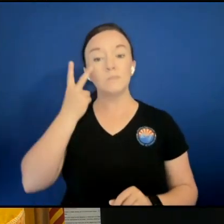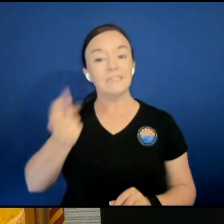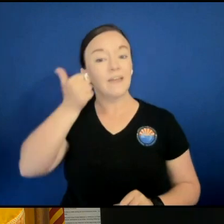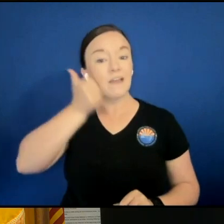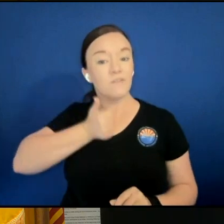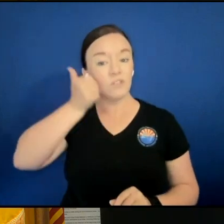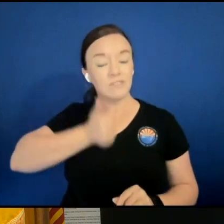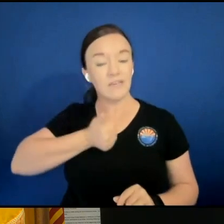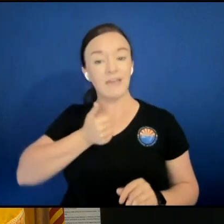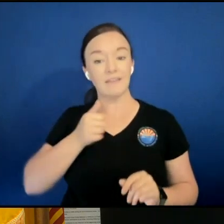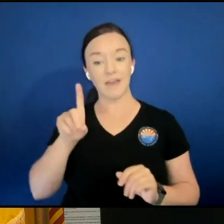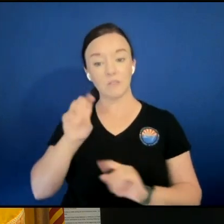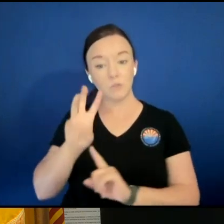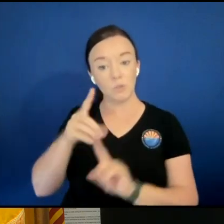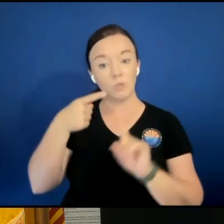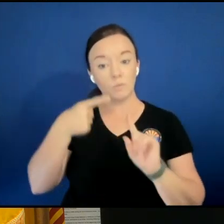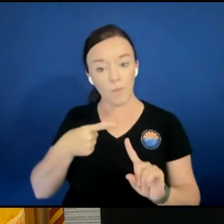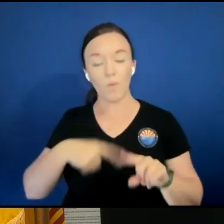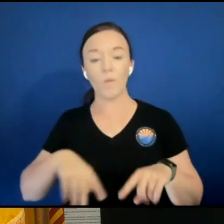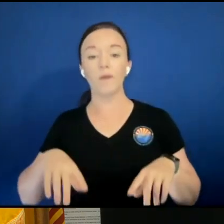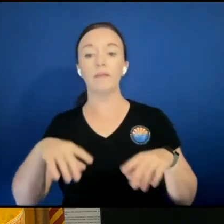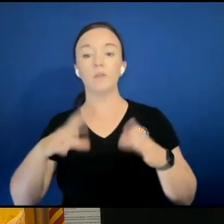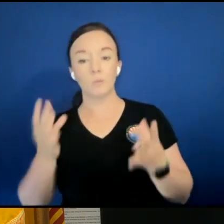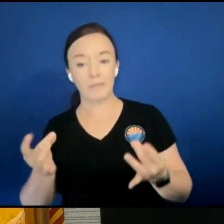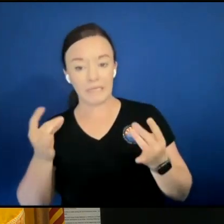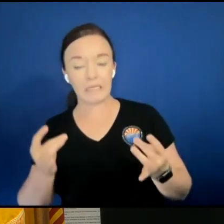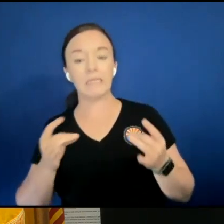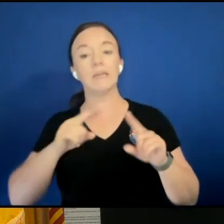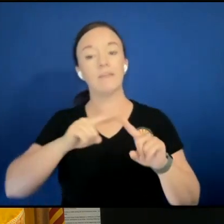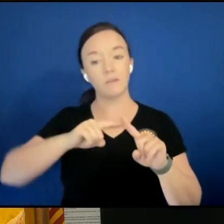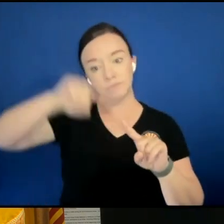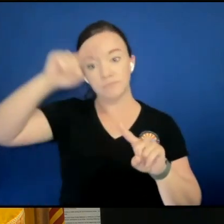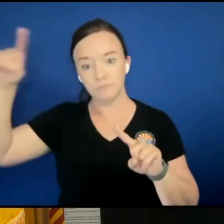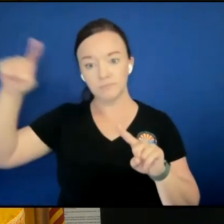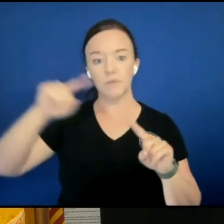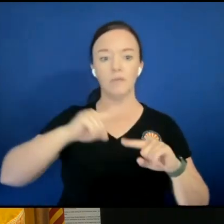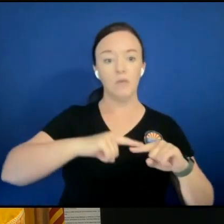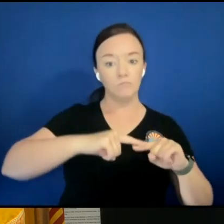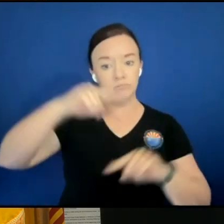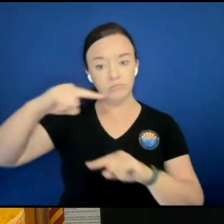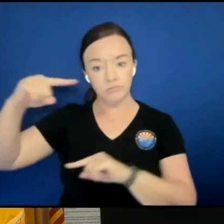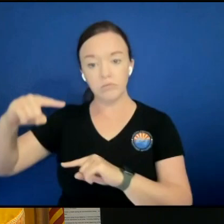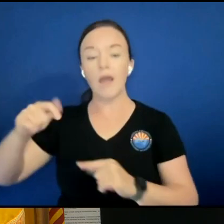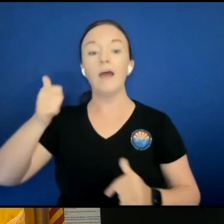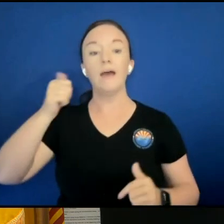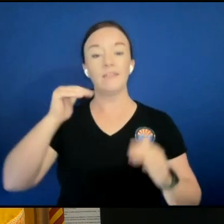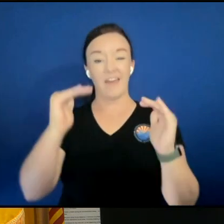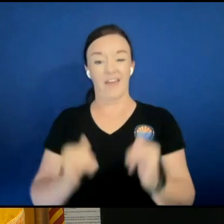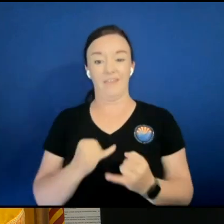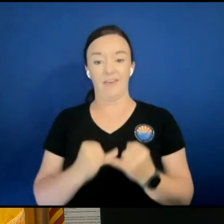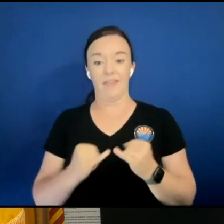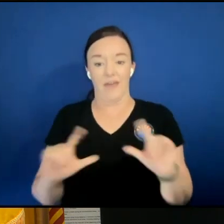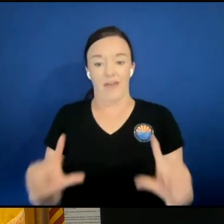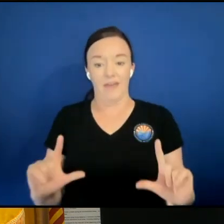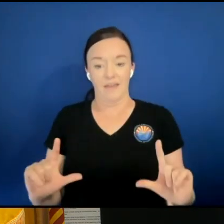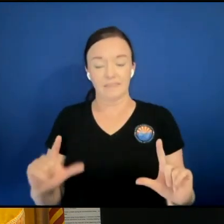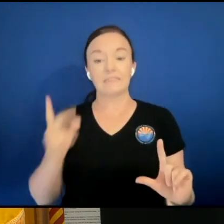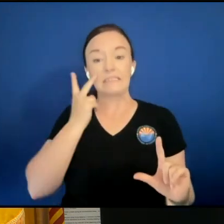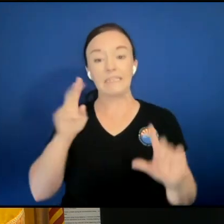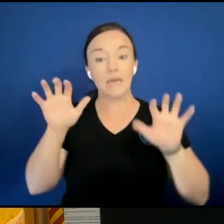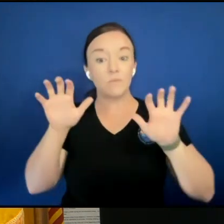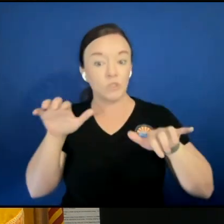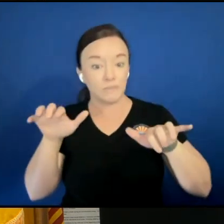those dew point values start increasing and head through the weekend, you can see every single day we look at our precipitation here, we're going to see